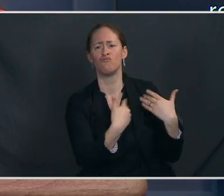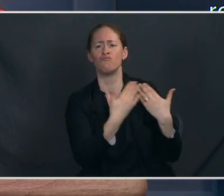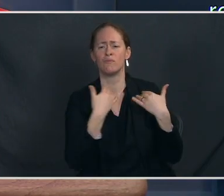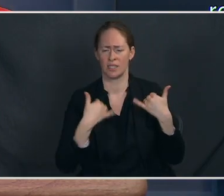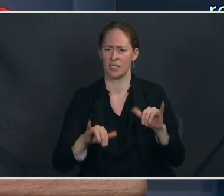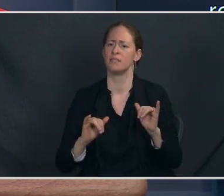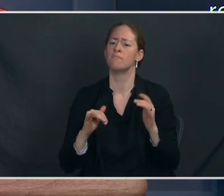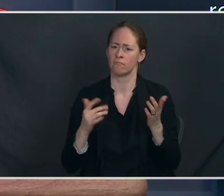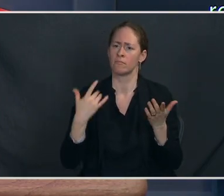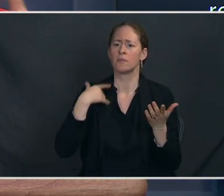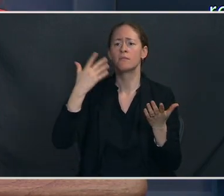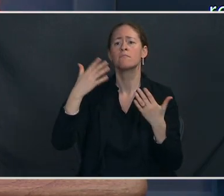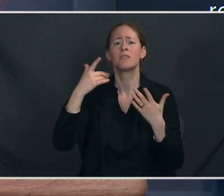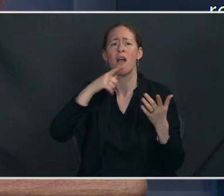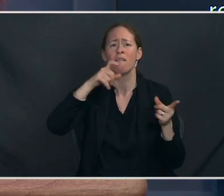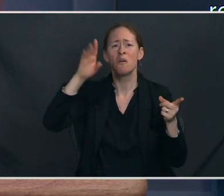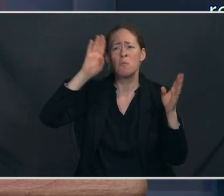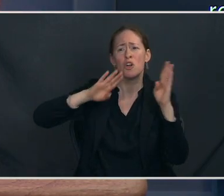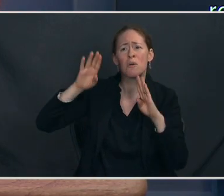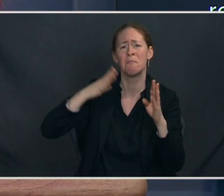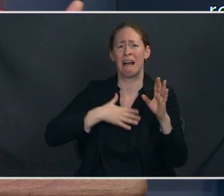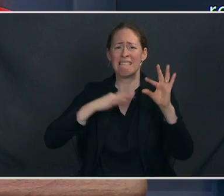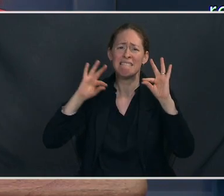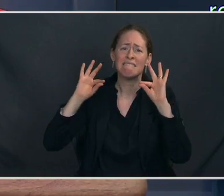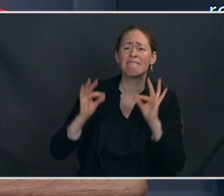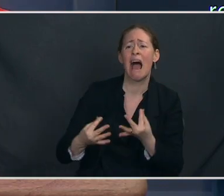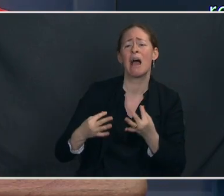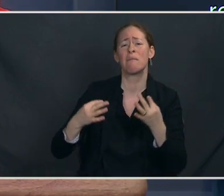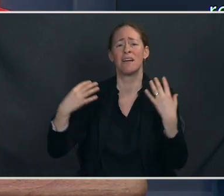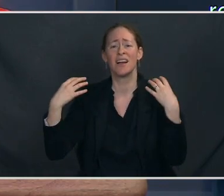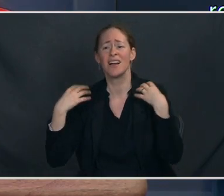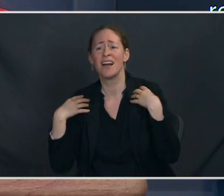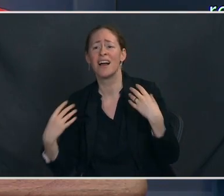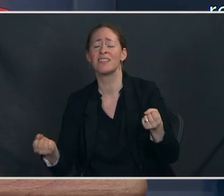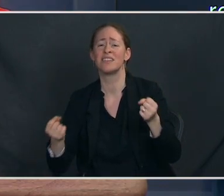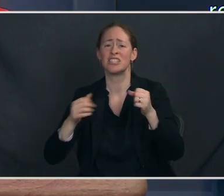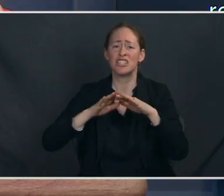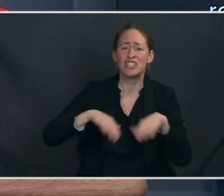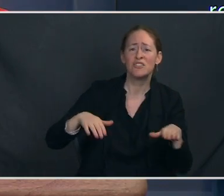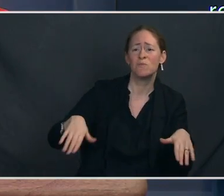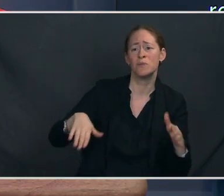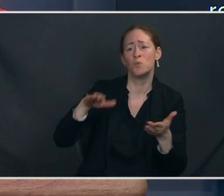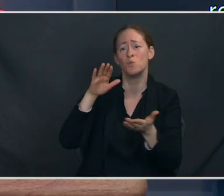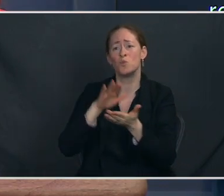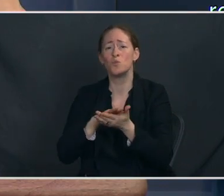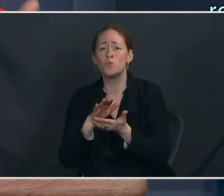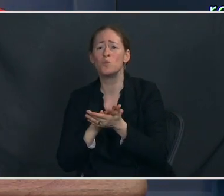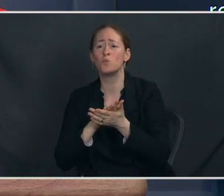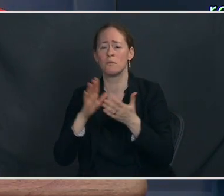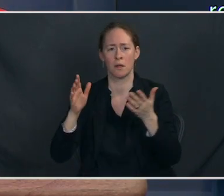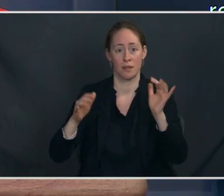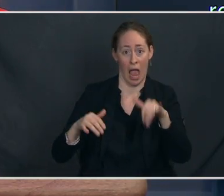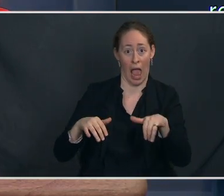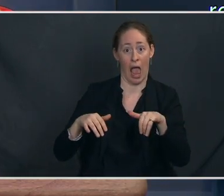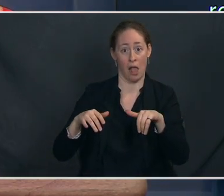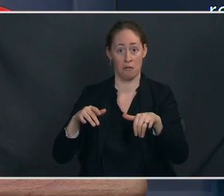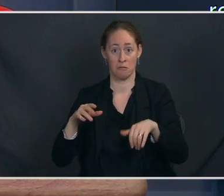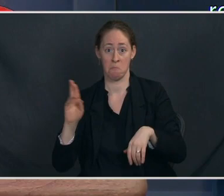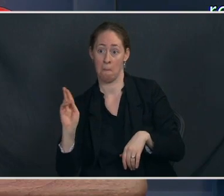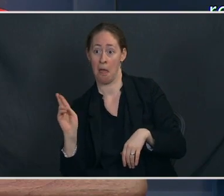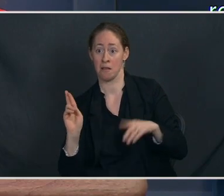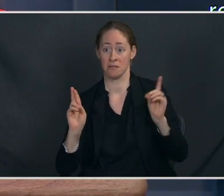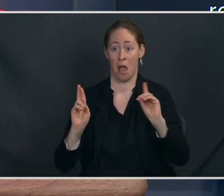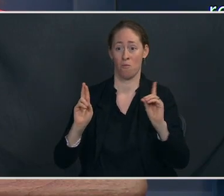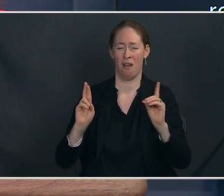grandparents, of their sisters and brothers, getting kids back to school. That's not a partisan position. That's a position. That's a leadership position, and one he's